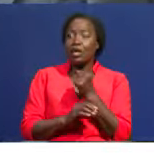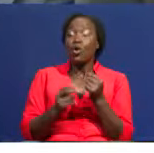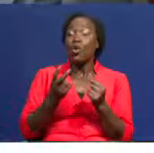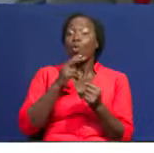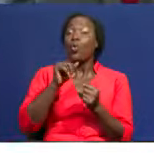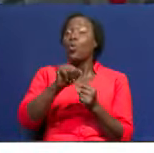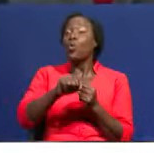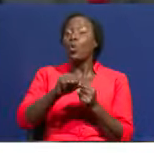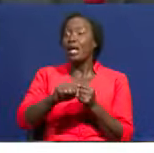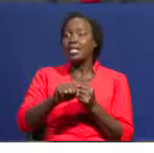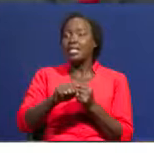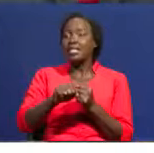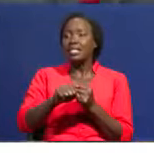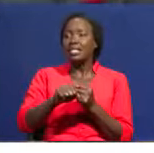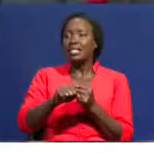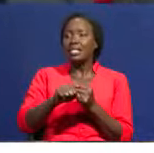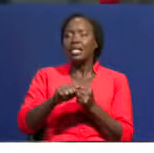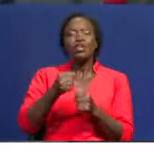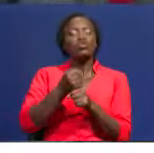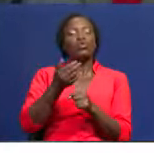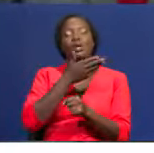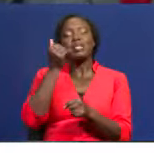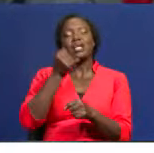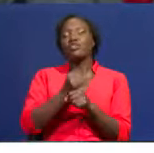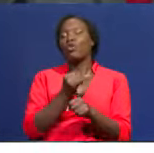who can actually do a better job.